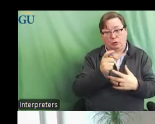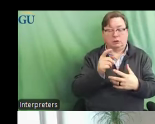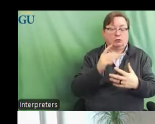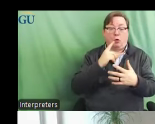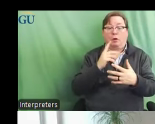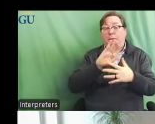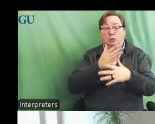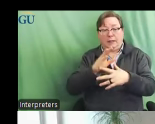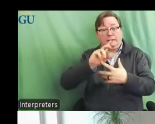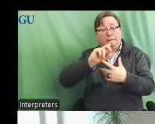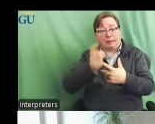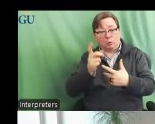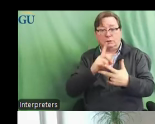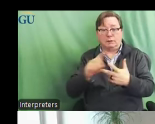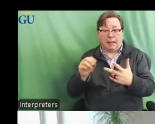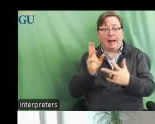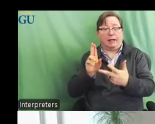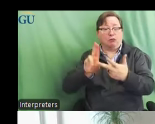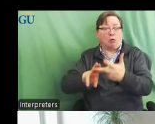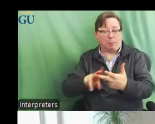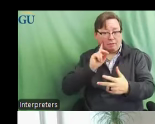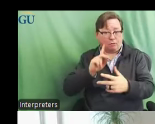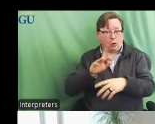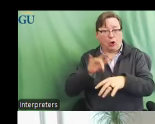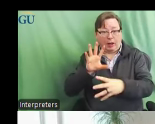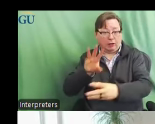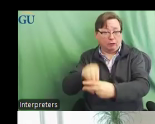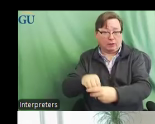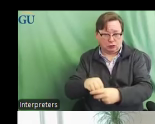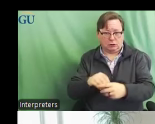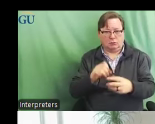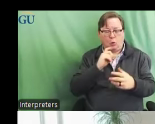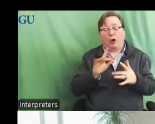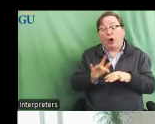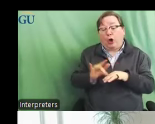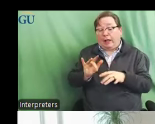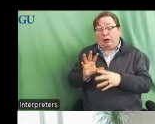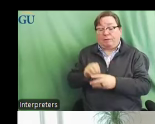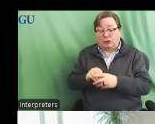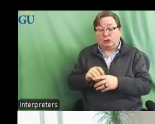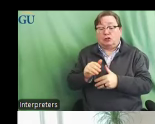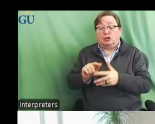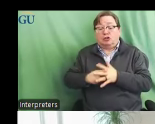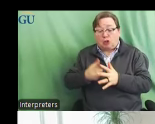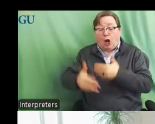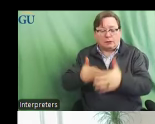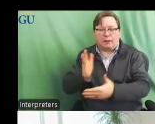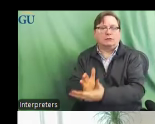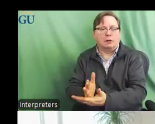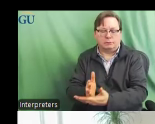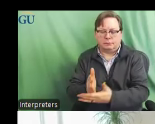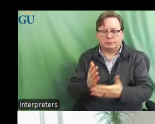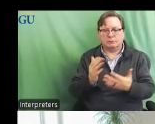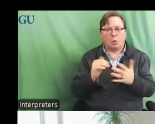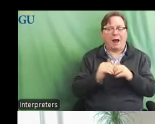intervention, or during the early intervention process? And some of the strategies are to provide